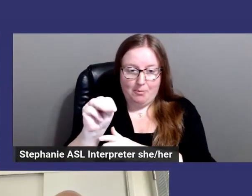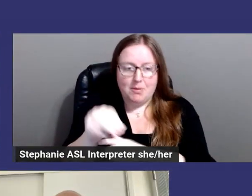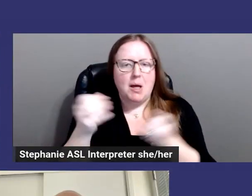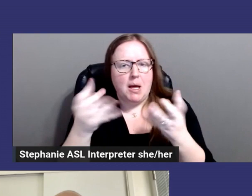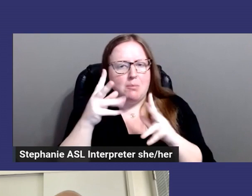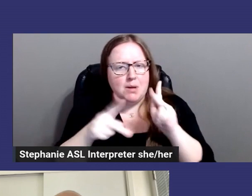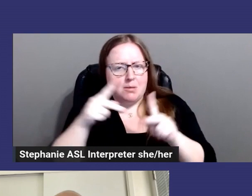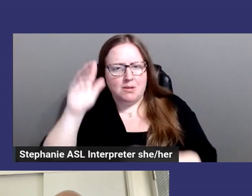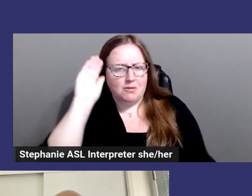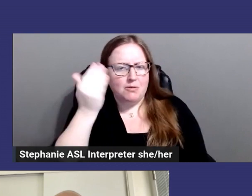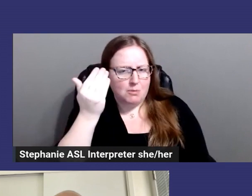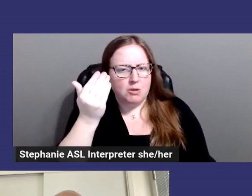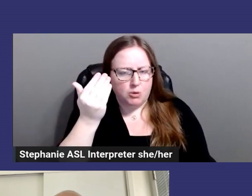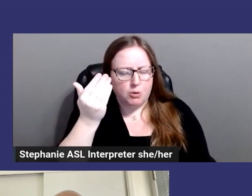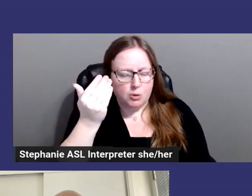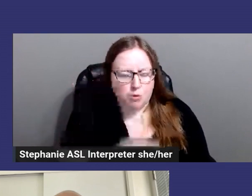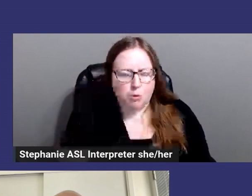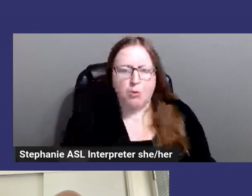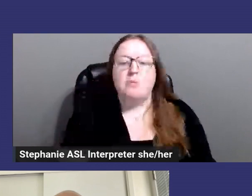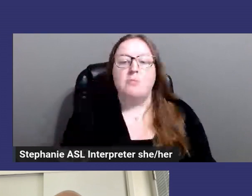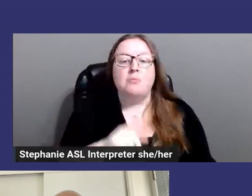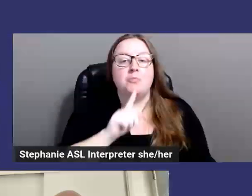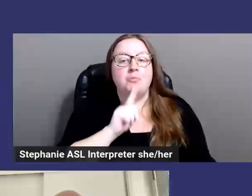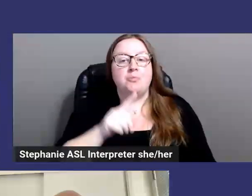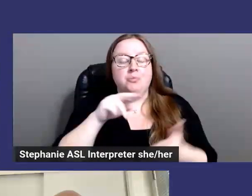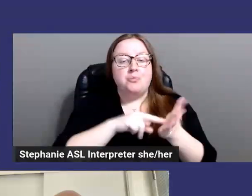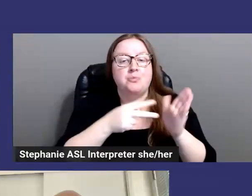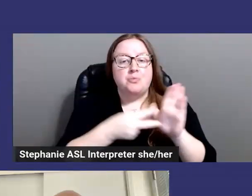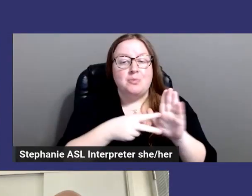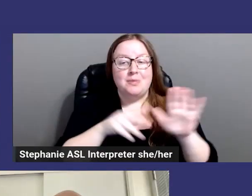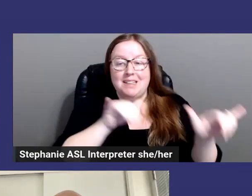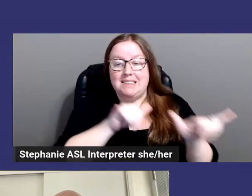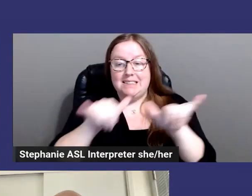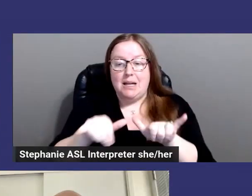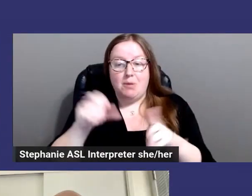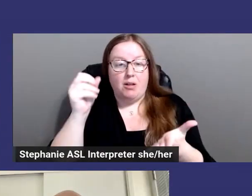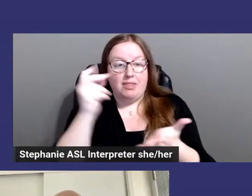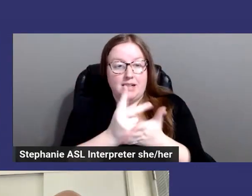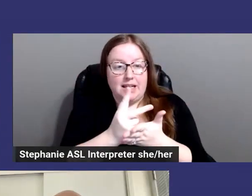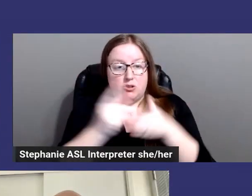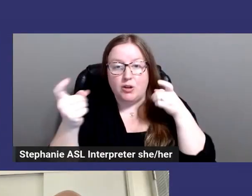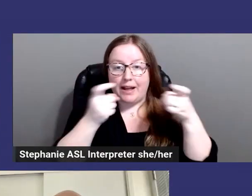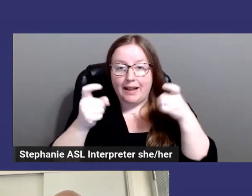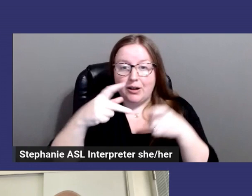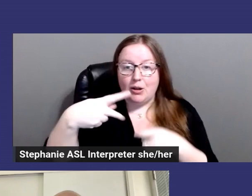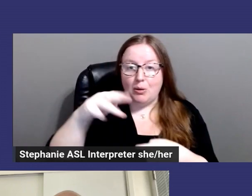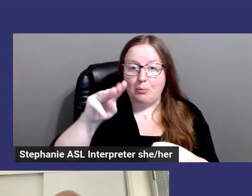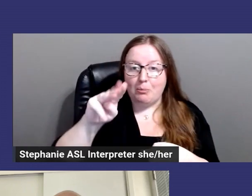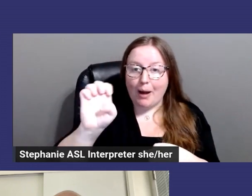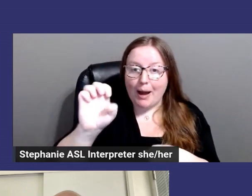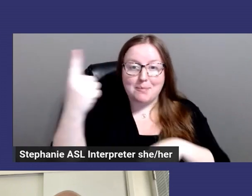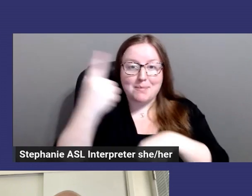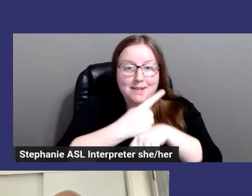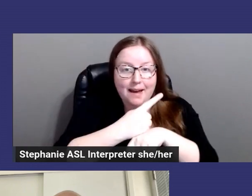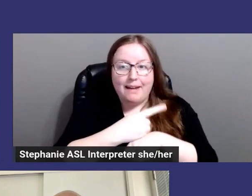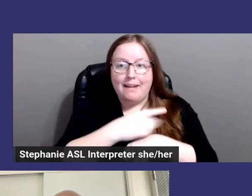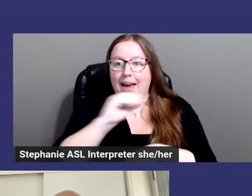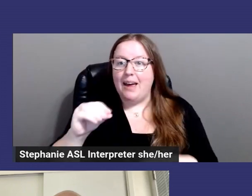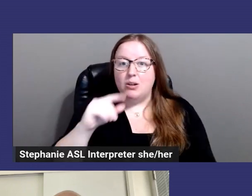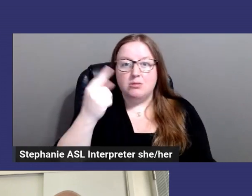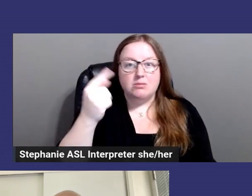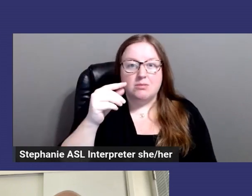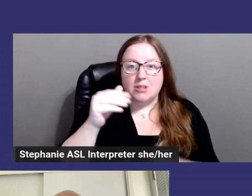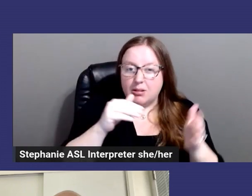this. This is basically the same authentication engine that's handling Prime Day and almost 1 billion requests